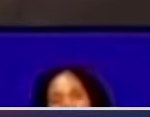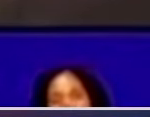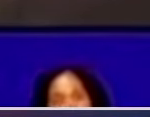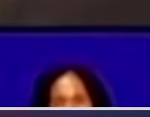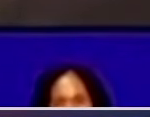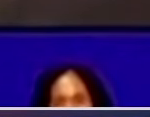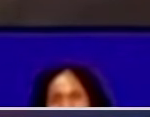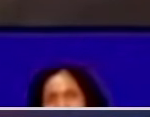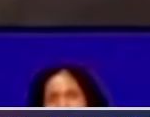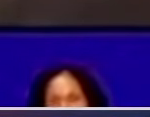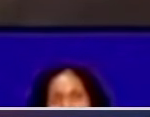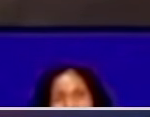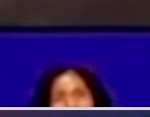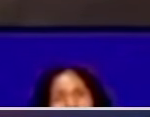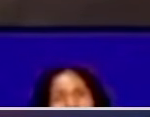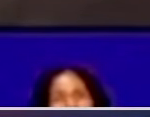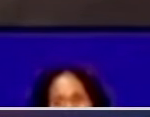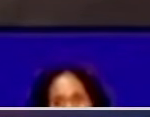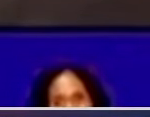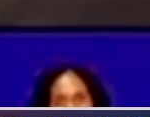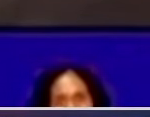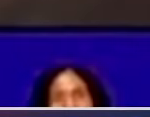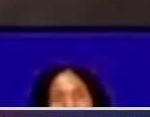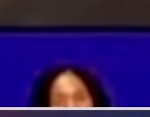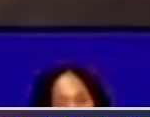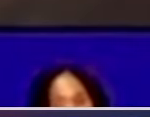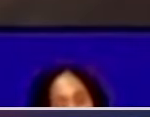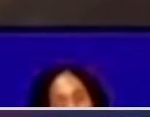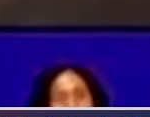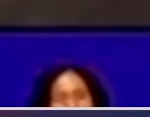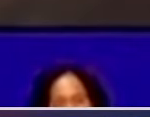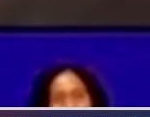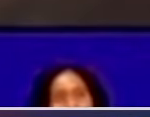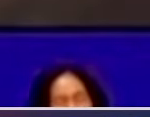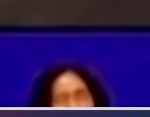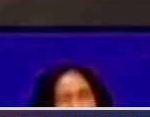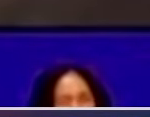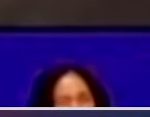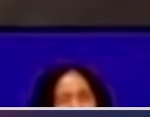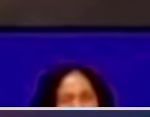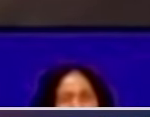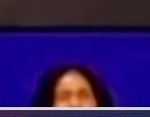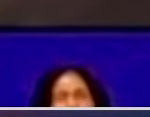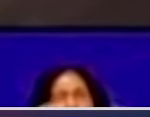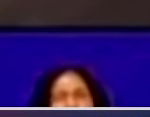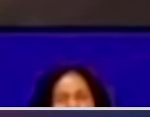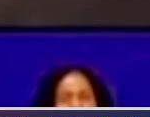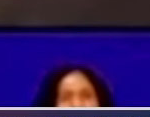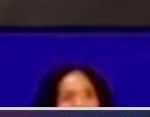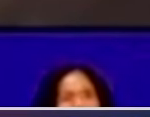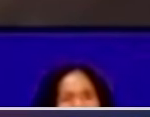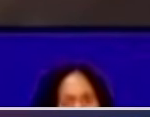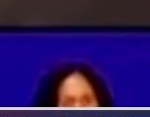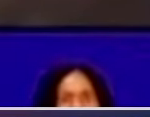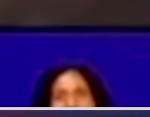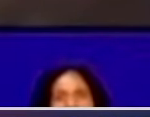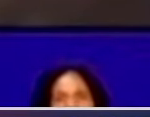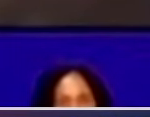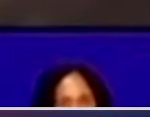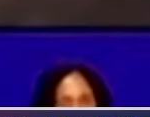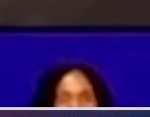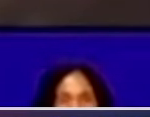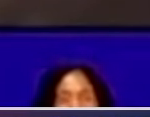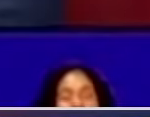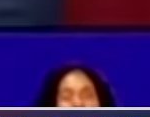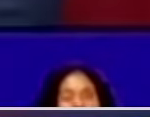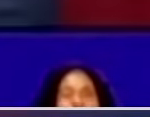your job as holding together this ragtag mob of crooks and freeloaders, even if that means the destruction of our